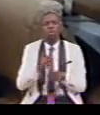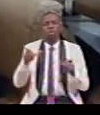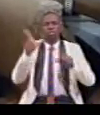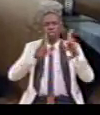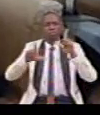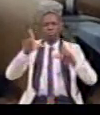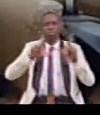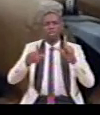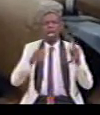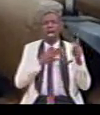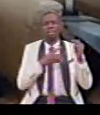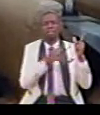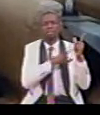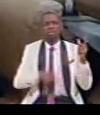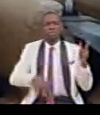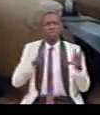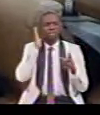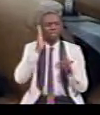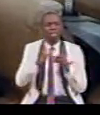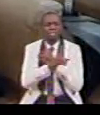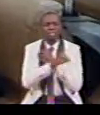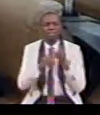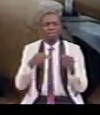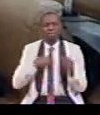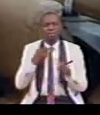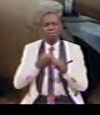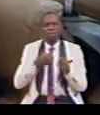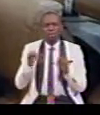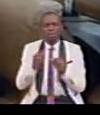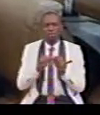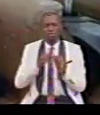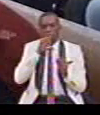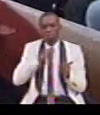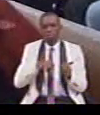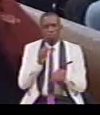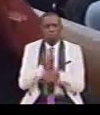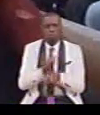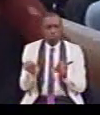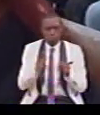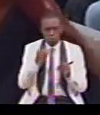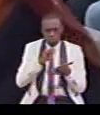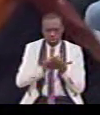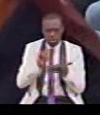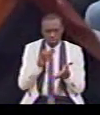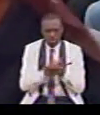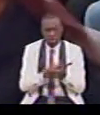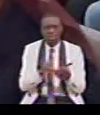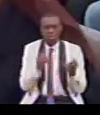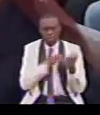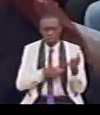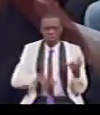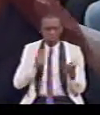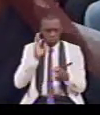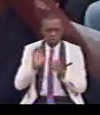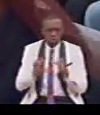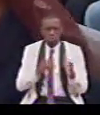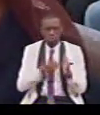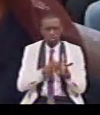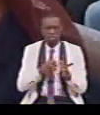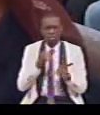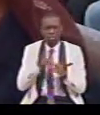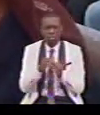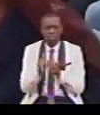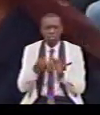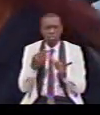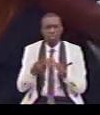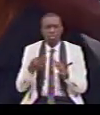deliver me from every evil work. Do you believe that? Yes. The Lord will do it. He'll preserve you. Amen. He'll